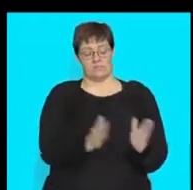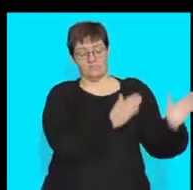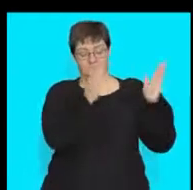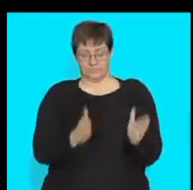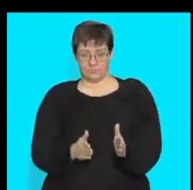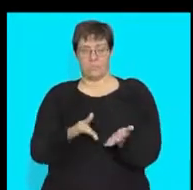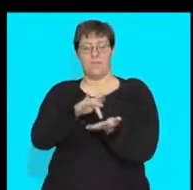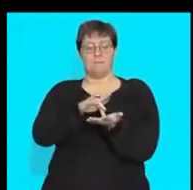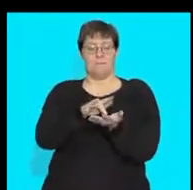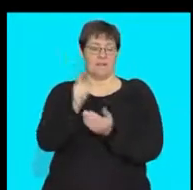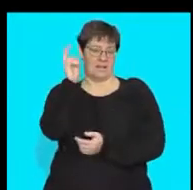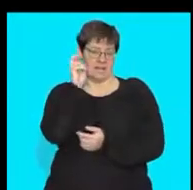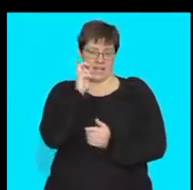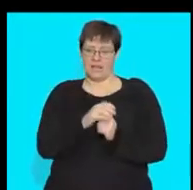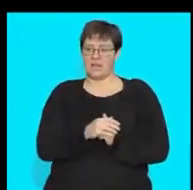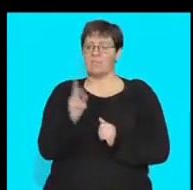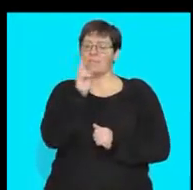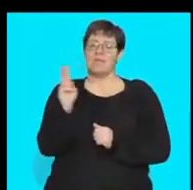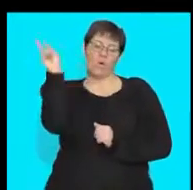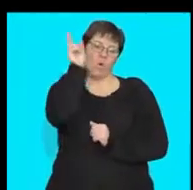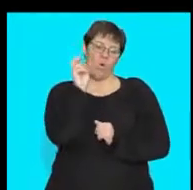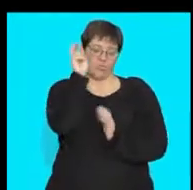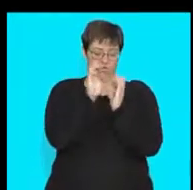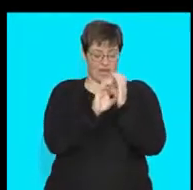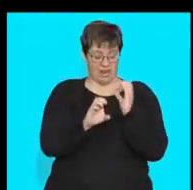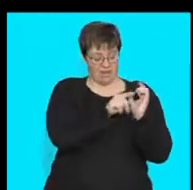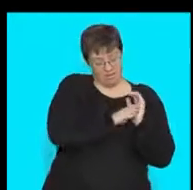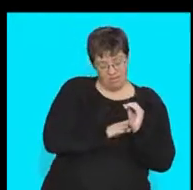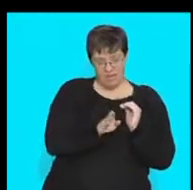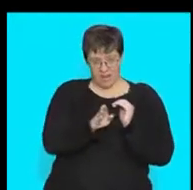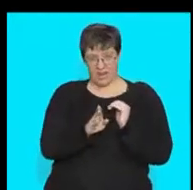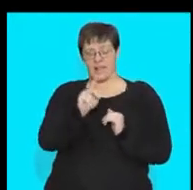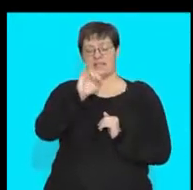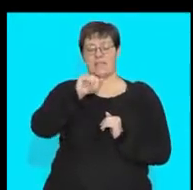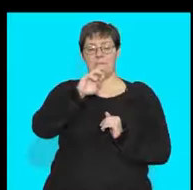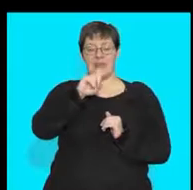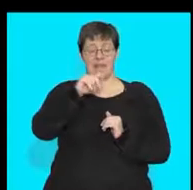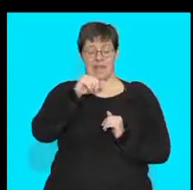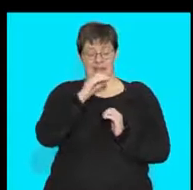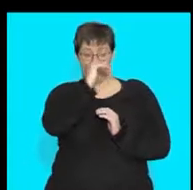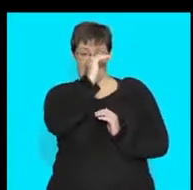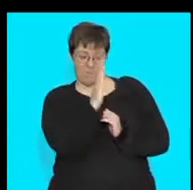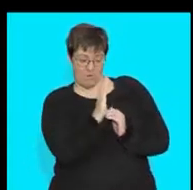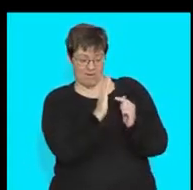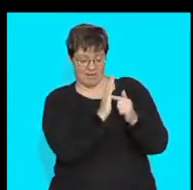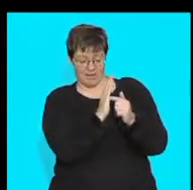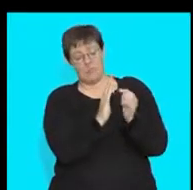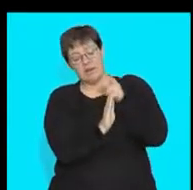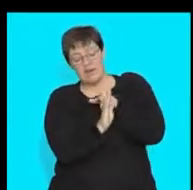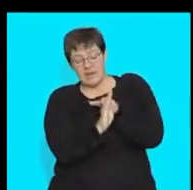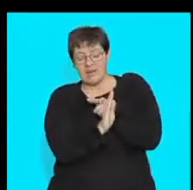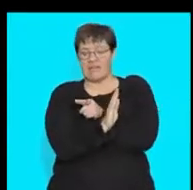ear. Now the middle ear, you can see this is now the auditory canal here. This is the tympanic membrane. So the middle ear